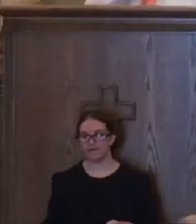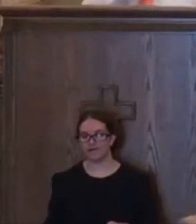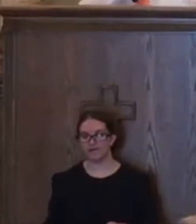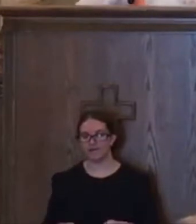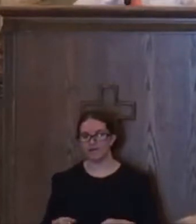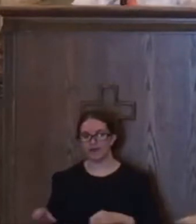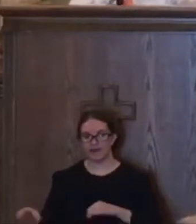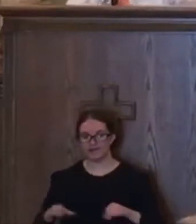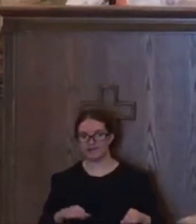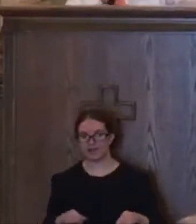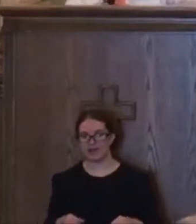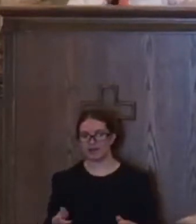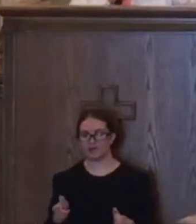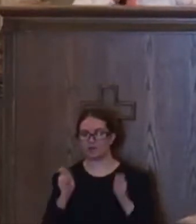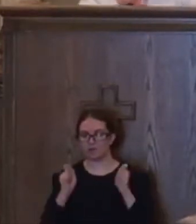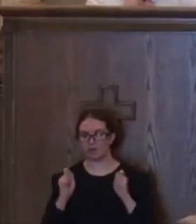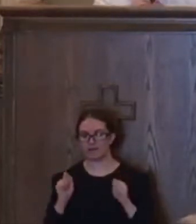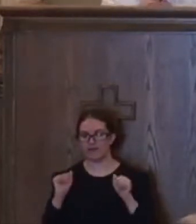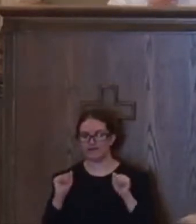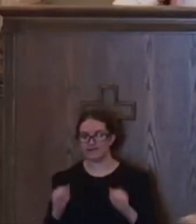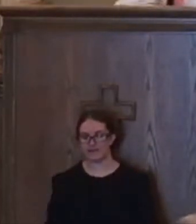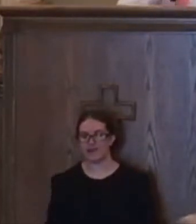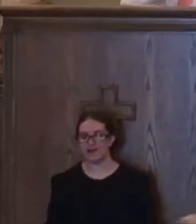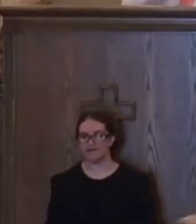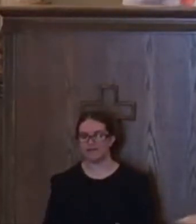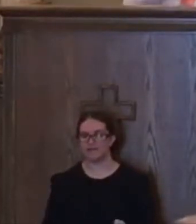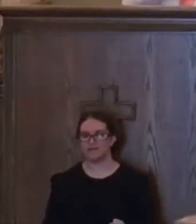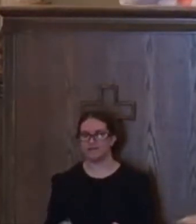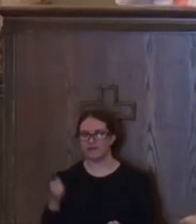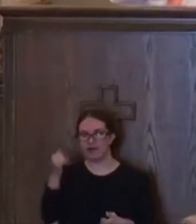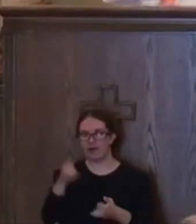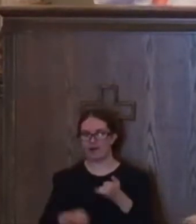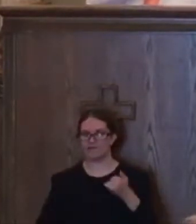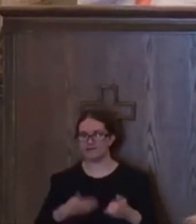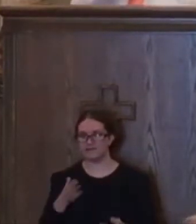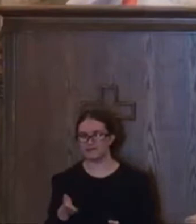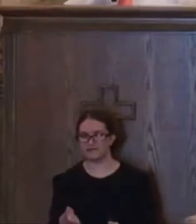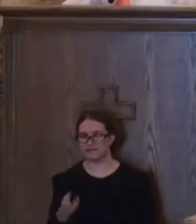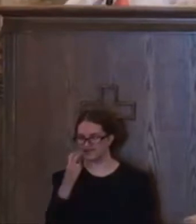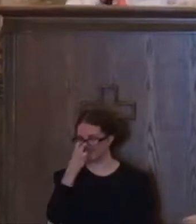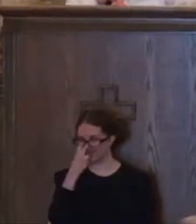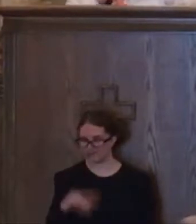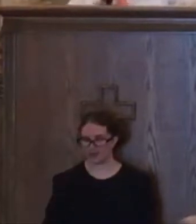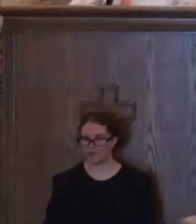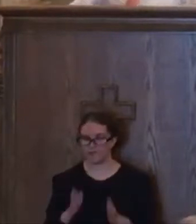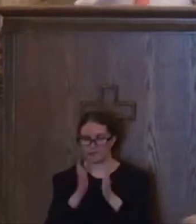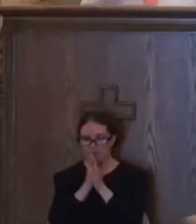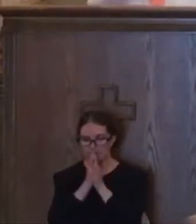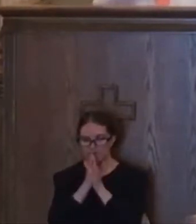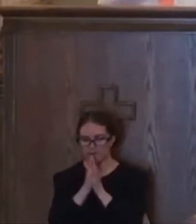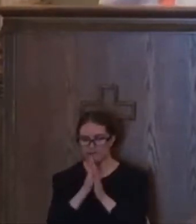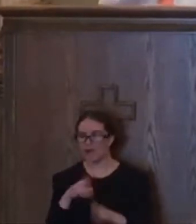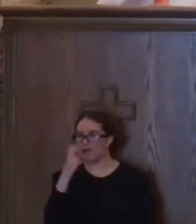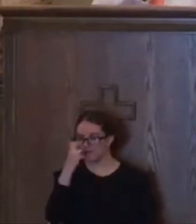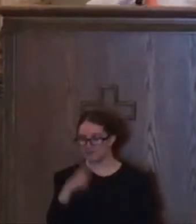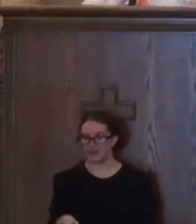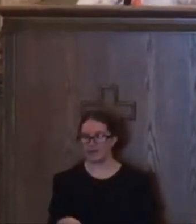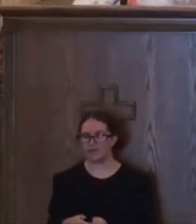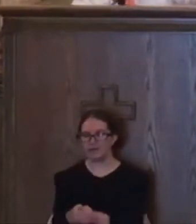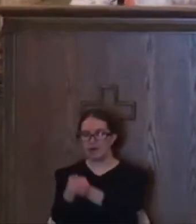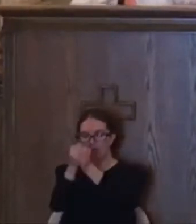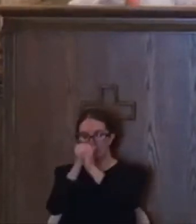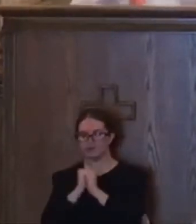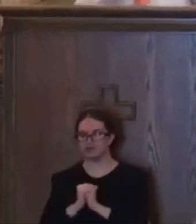going to get it done as fast as he can. The last thing we need is doubt to get in our prayer, doubt to get in our